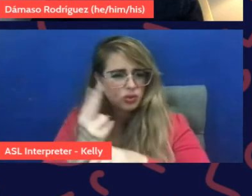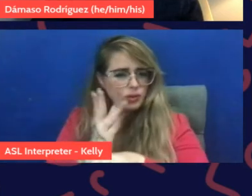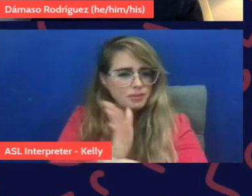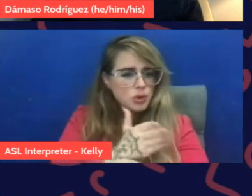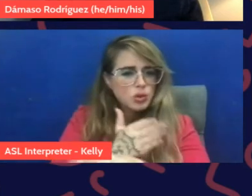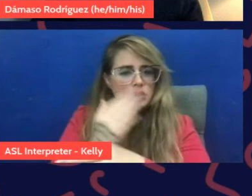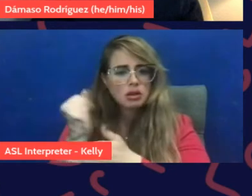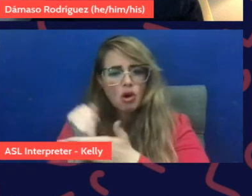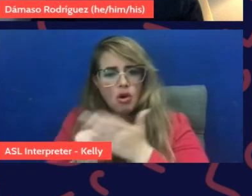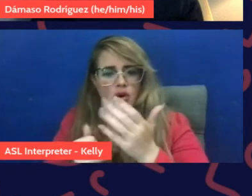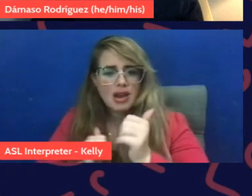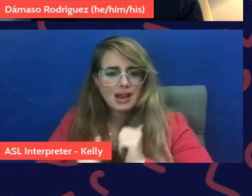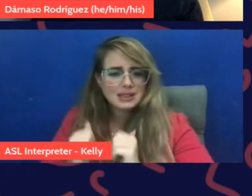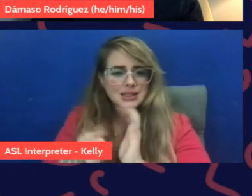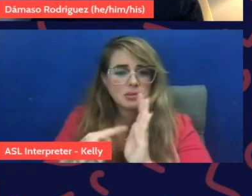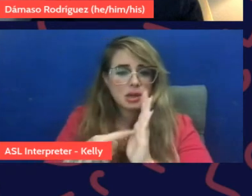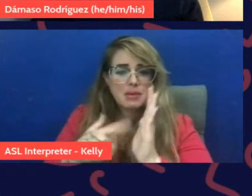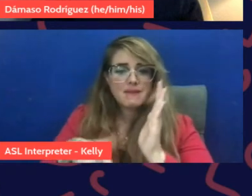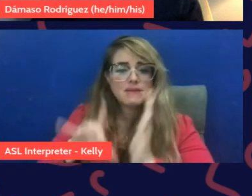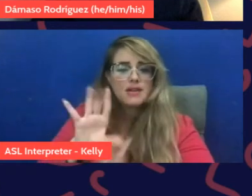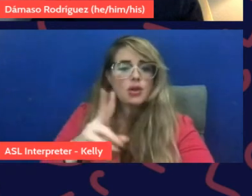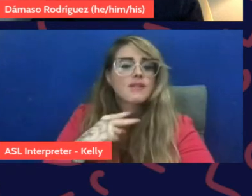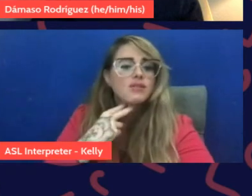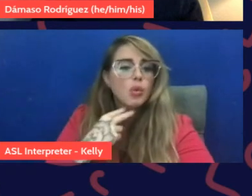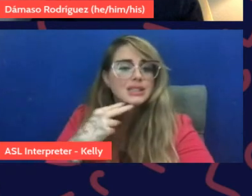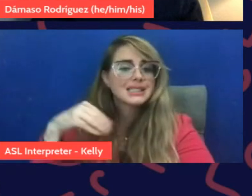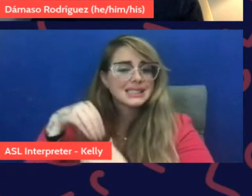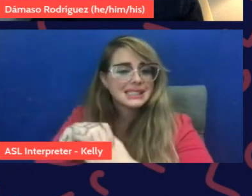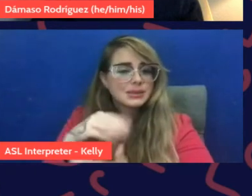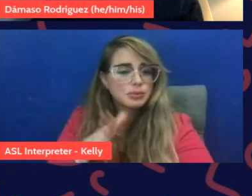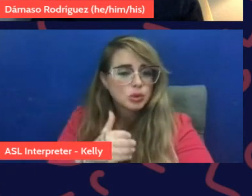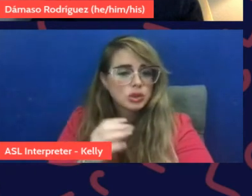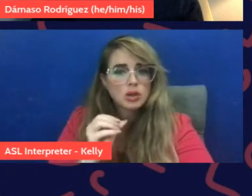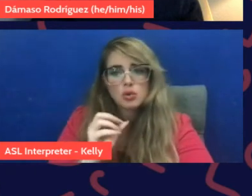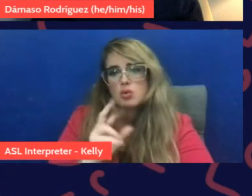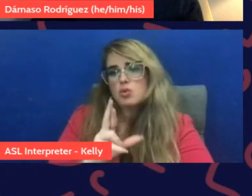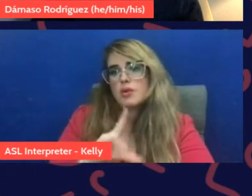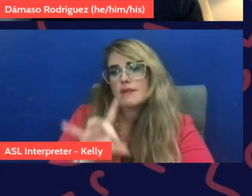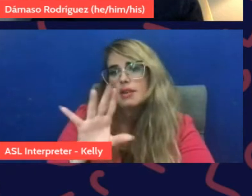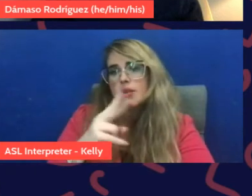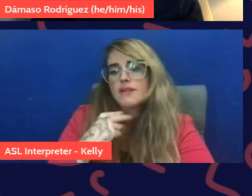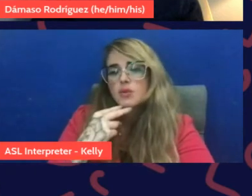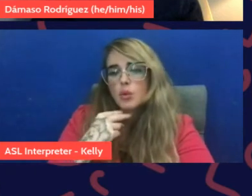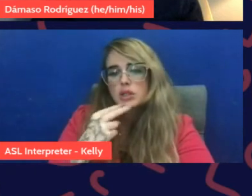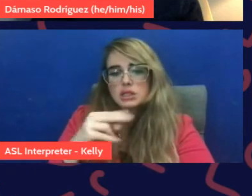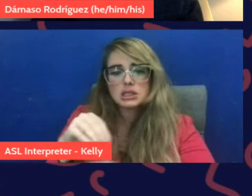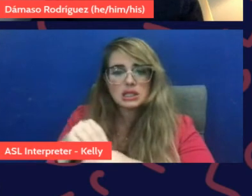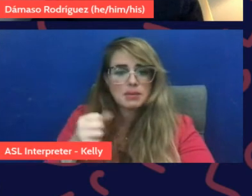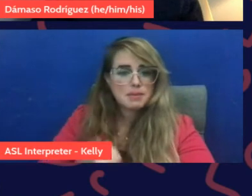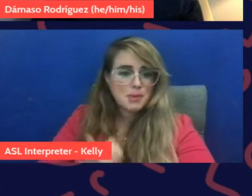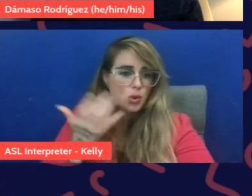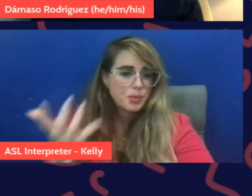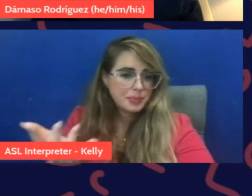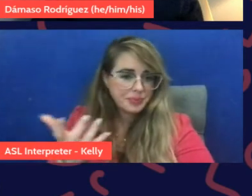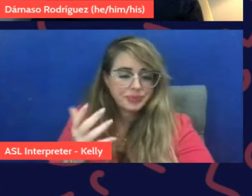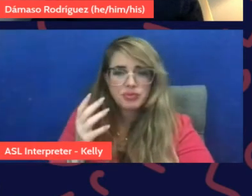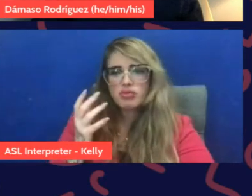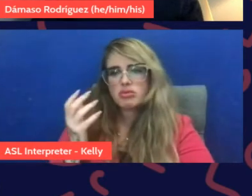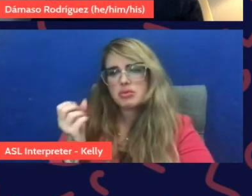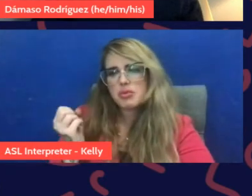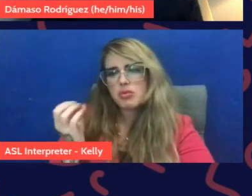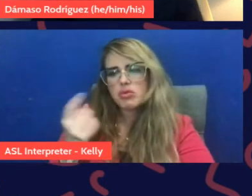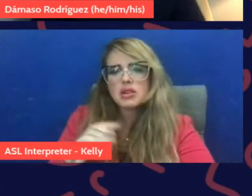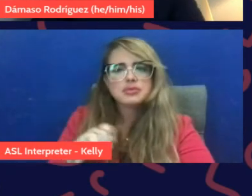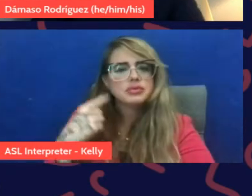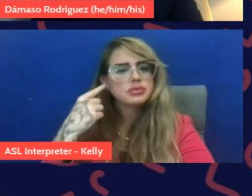the voice is found in a piece of music or in like the line break of a poem on the page. And so I also